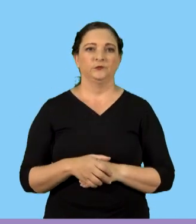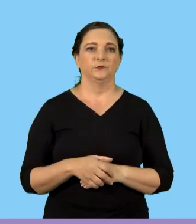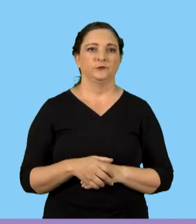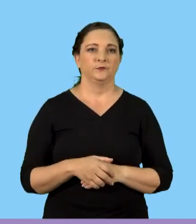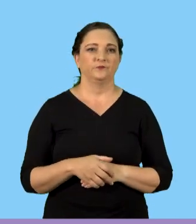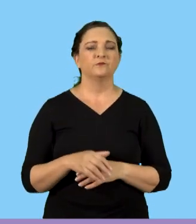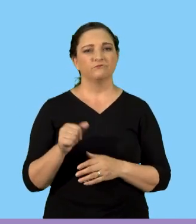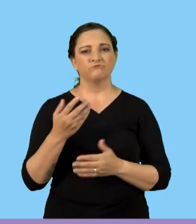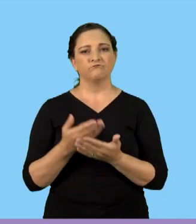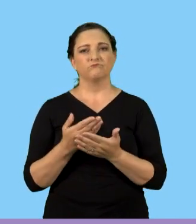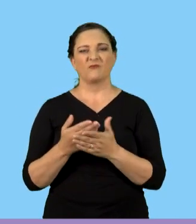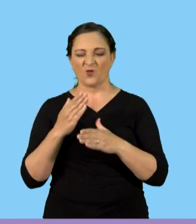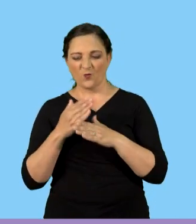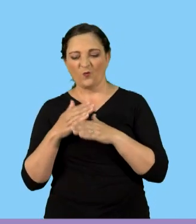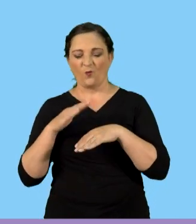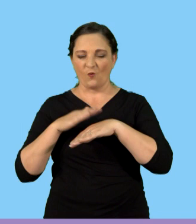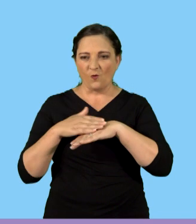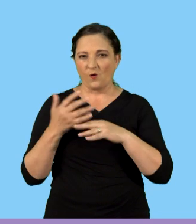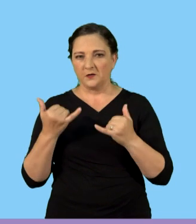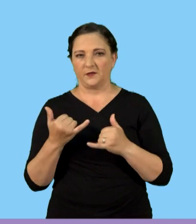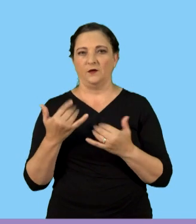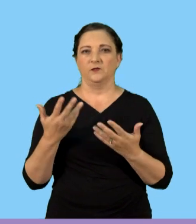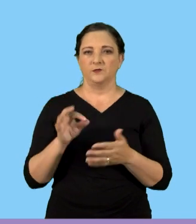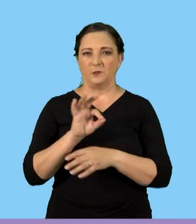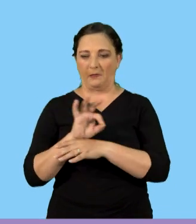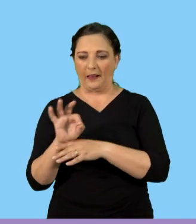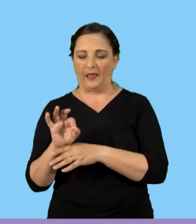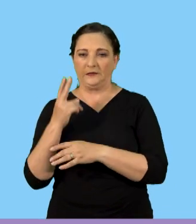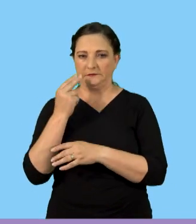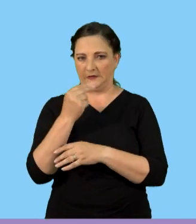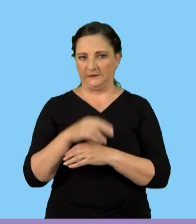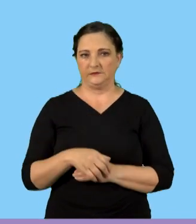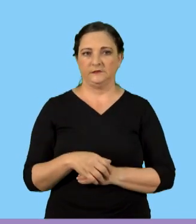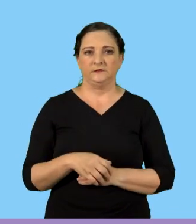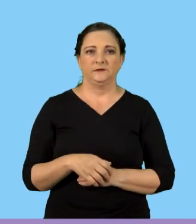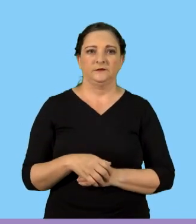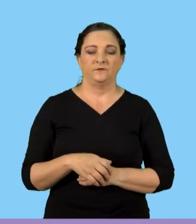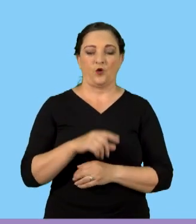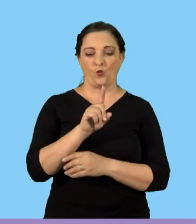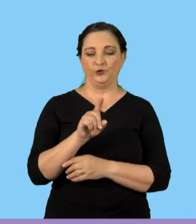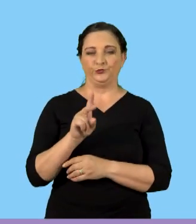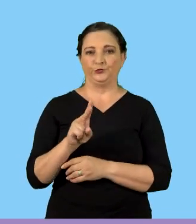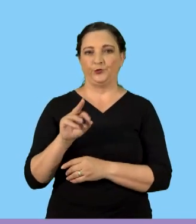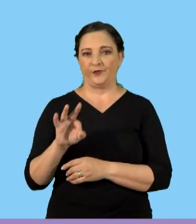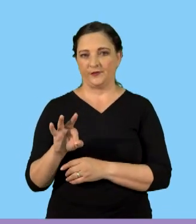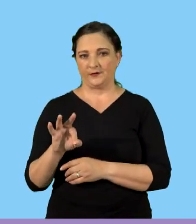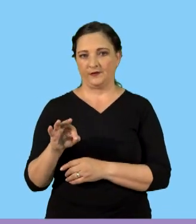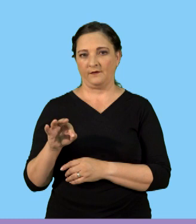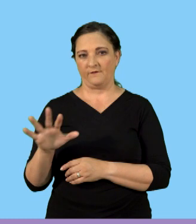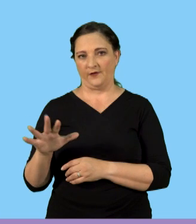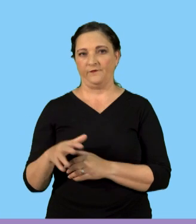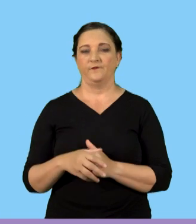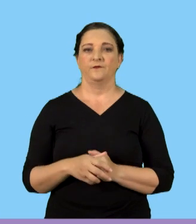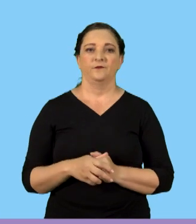able to work on our Cartesian plane nicely. So we have 1, 2, 3,